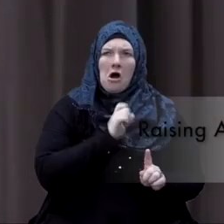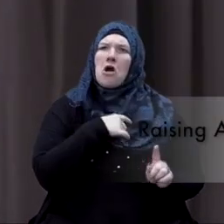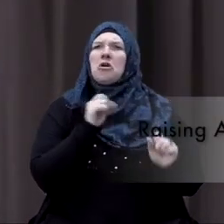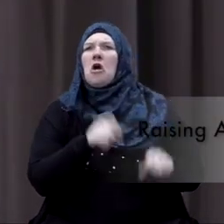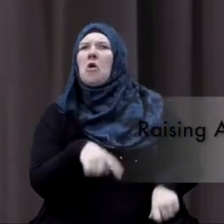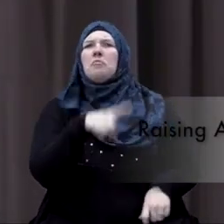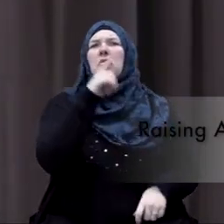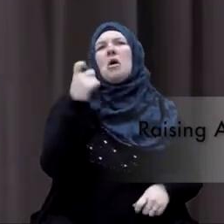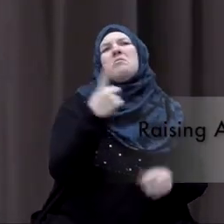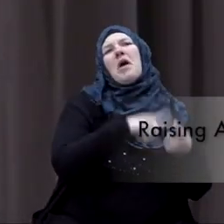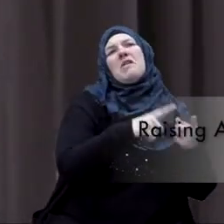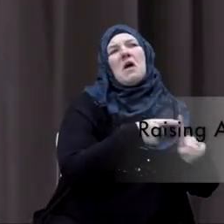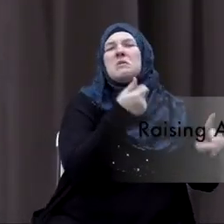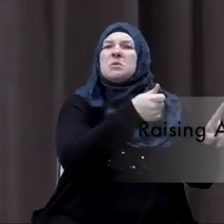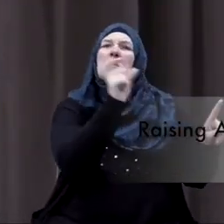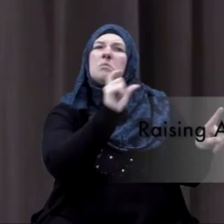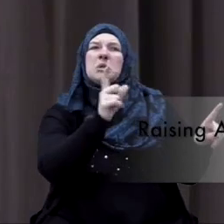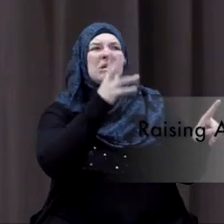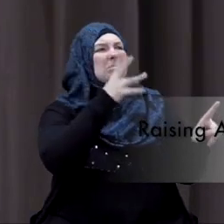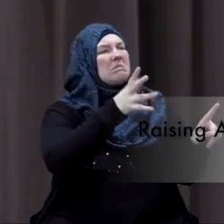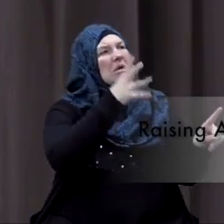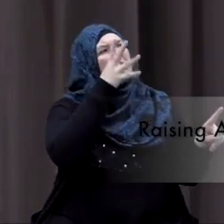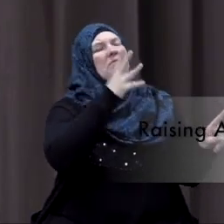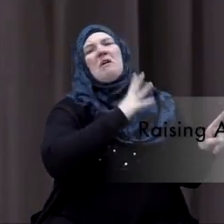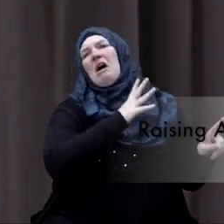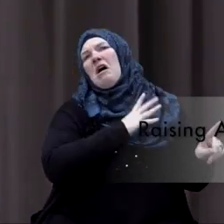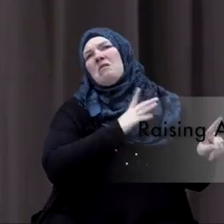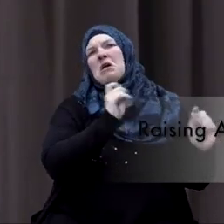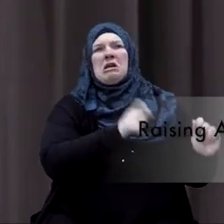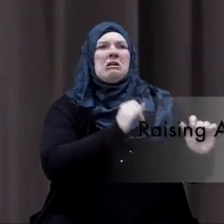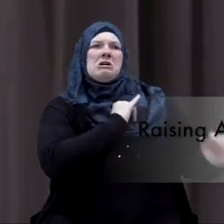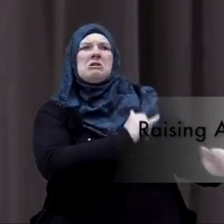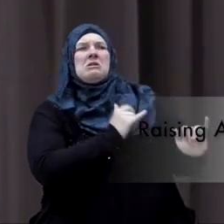But why are we falling for their false